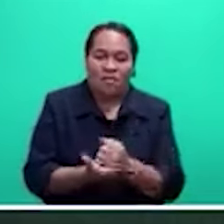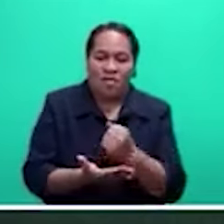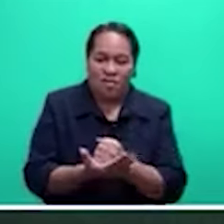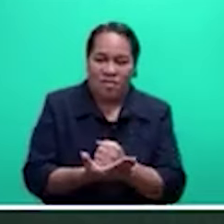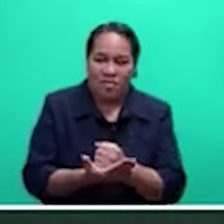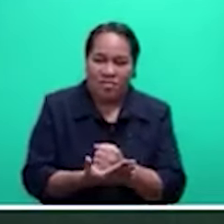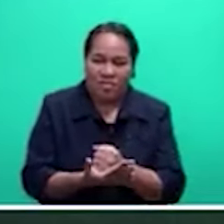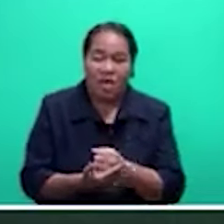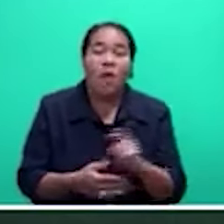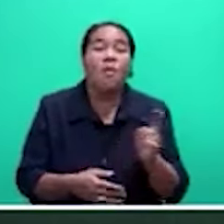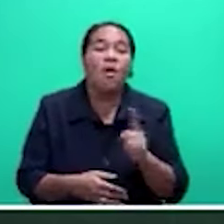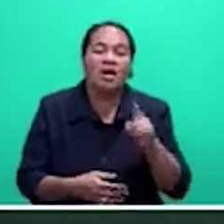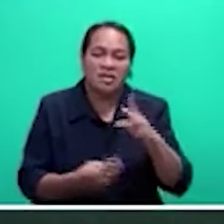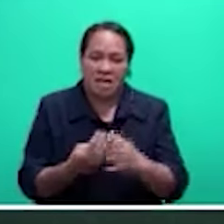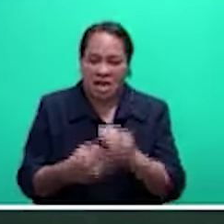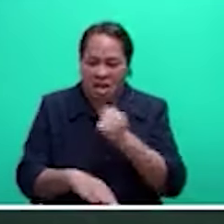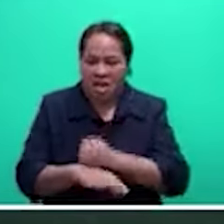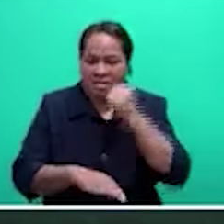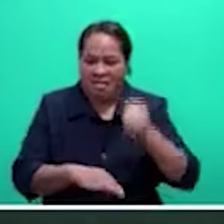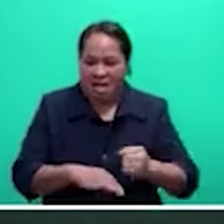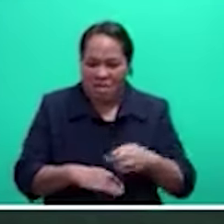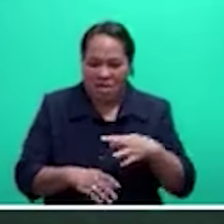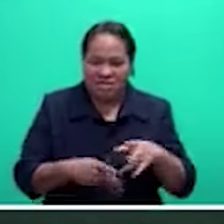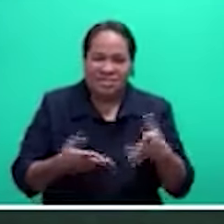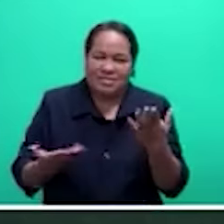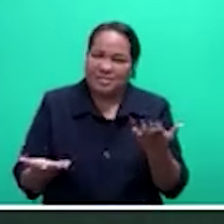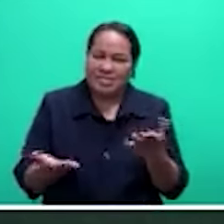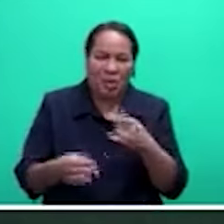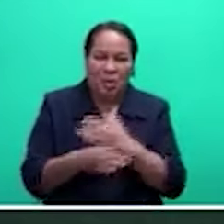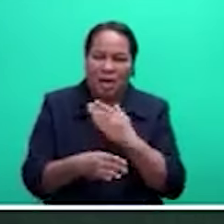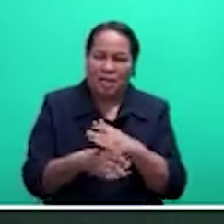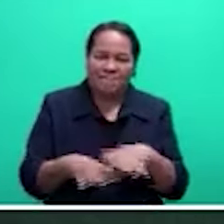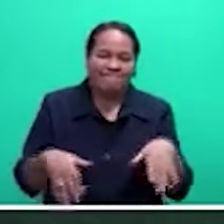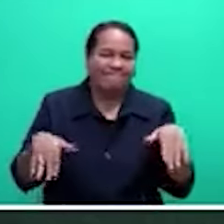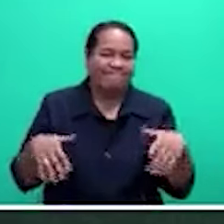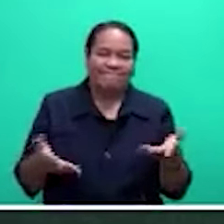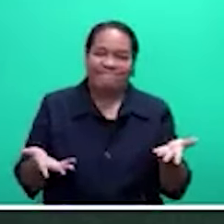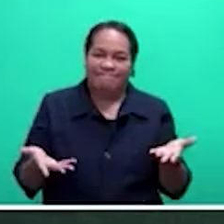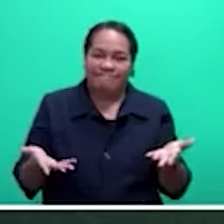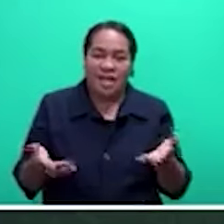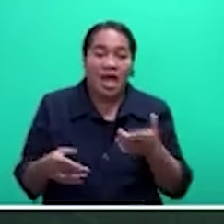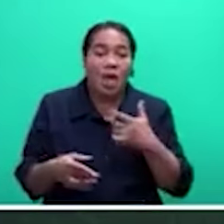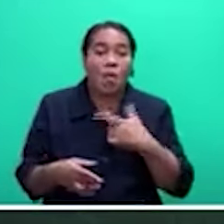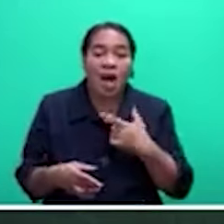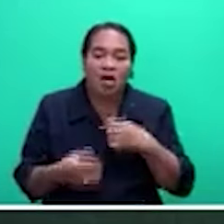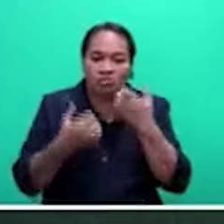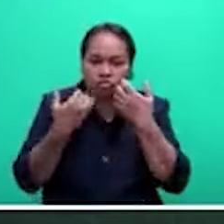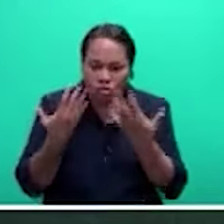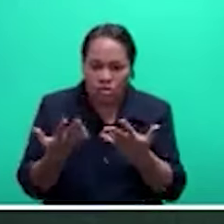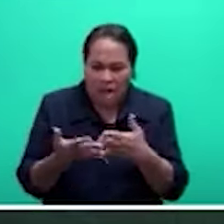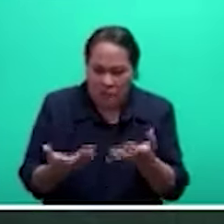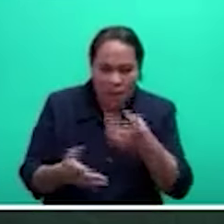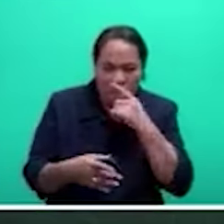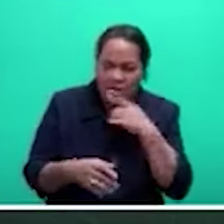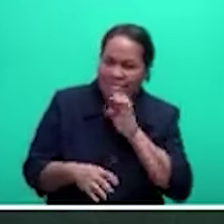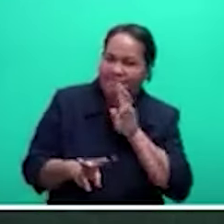way the coalition government has performed in the last 14 months. This reflects the lack of faith the Fijian people have in the government